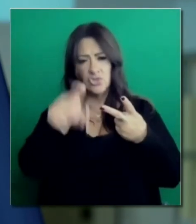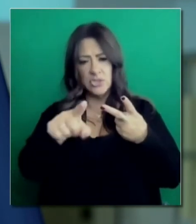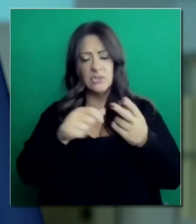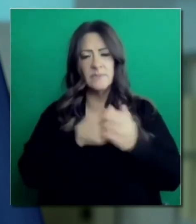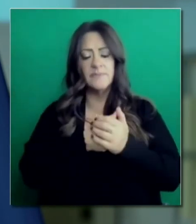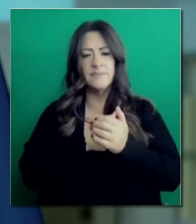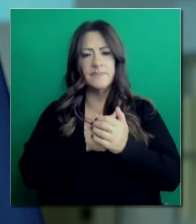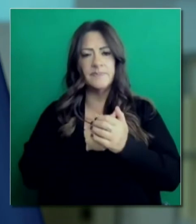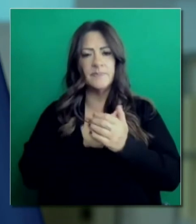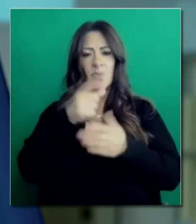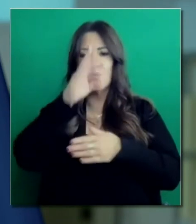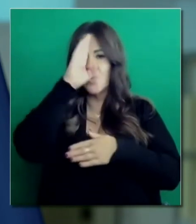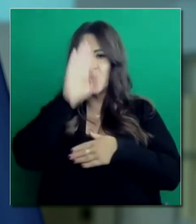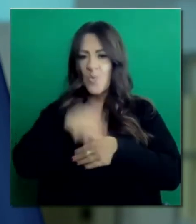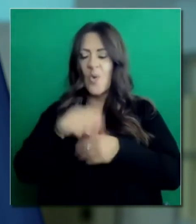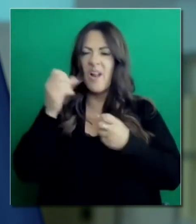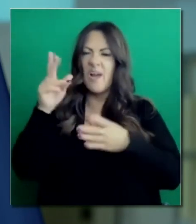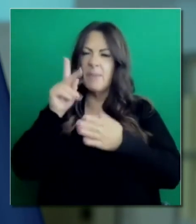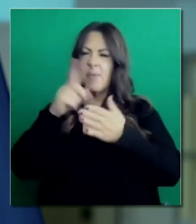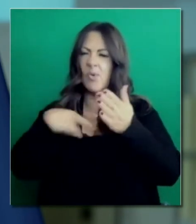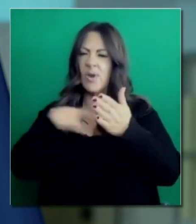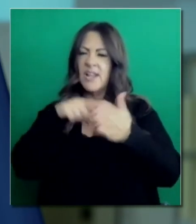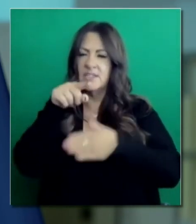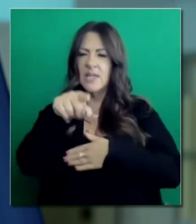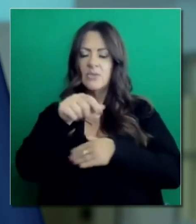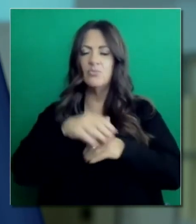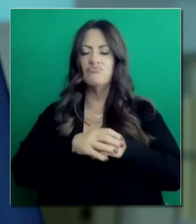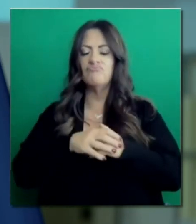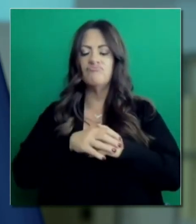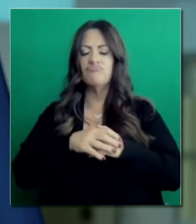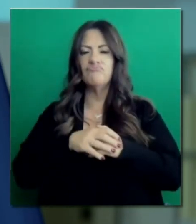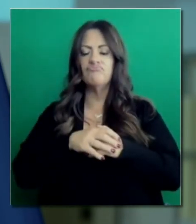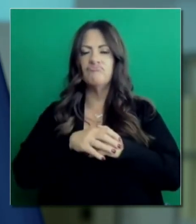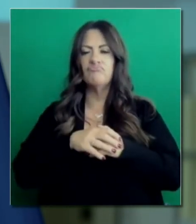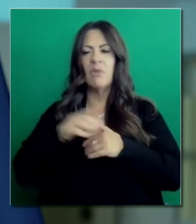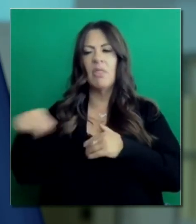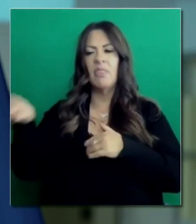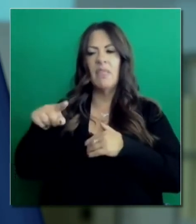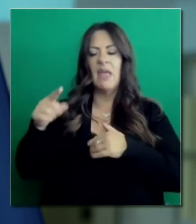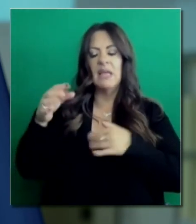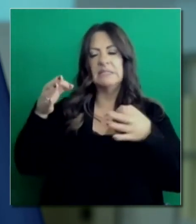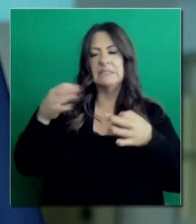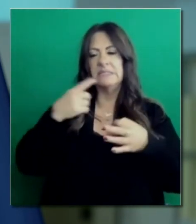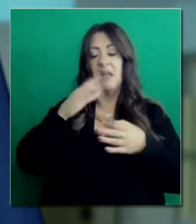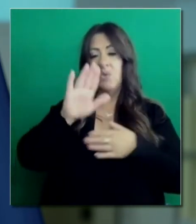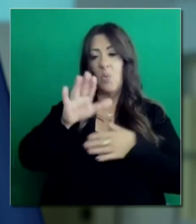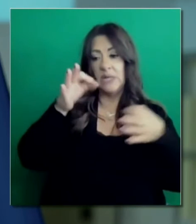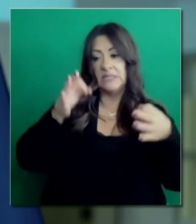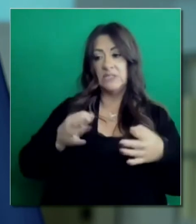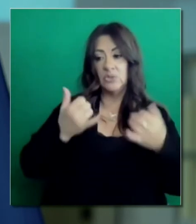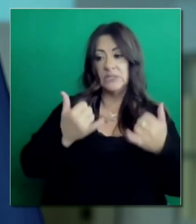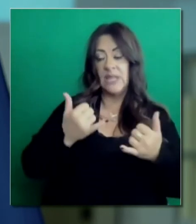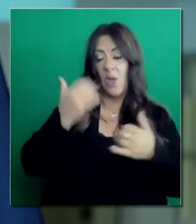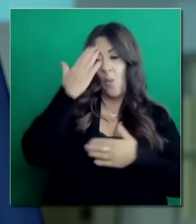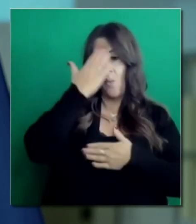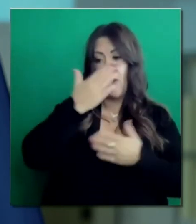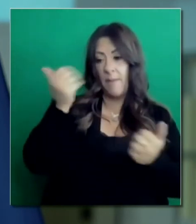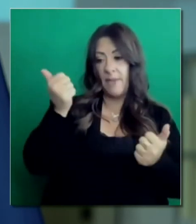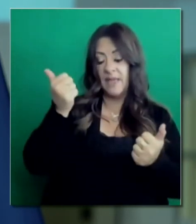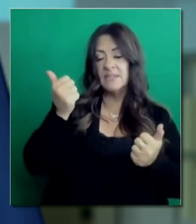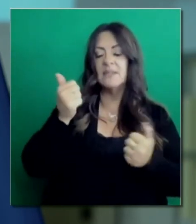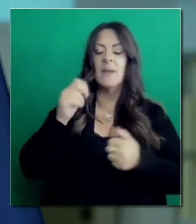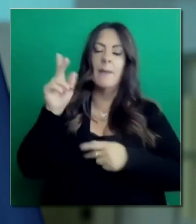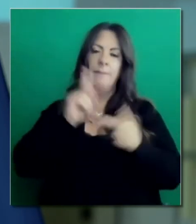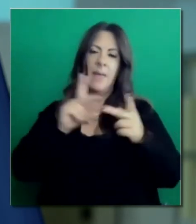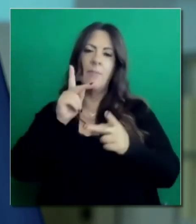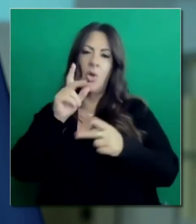know the critics are saying this online, that this decision today comes amidst a recall campaign comes amidst lawsuits,